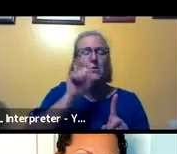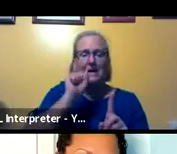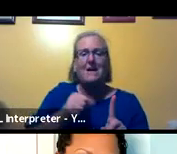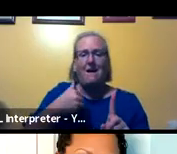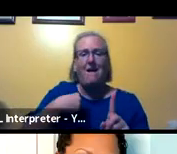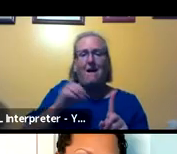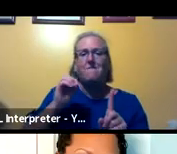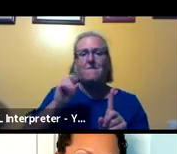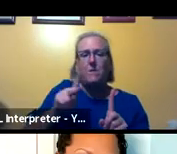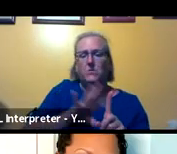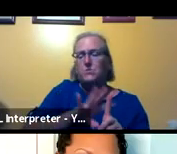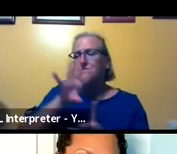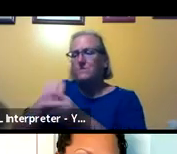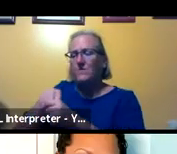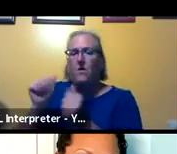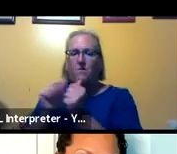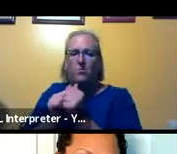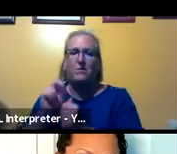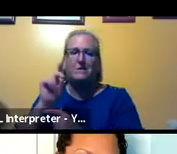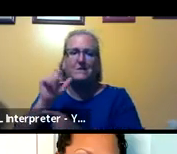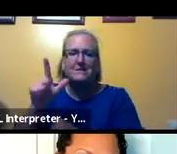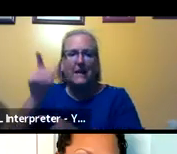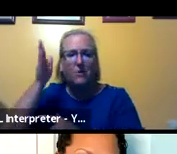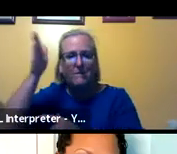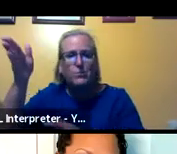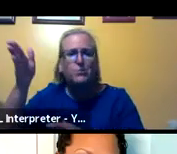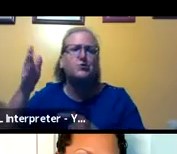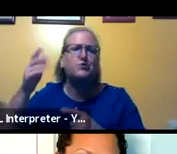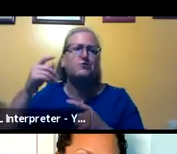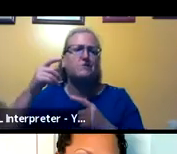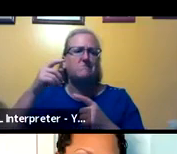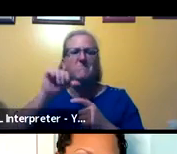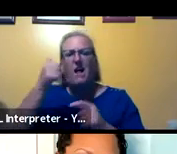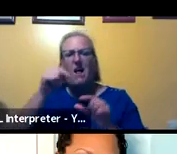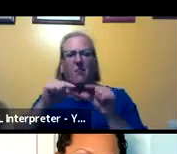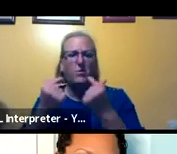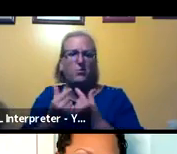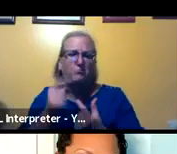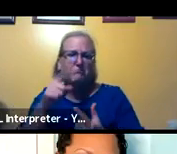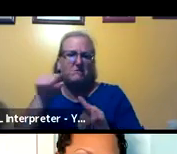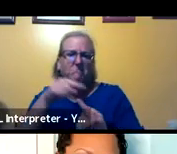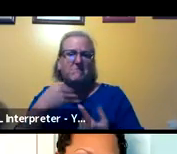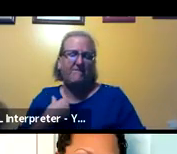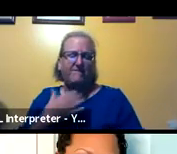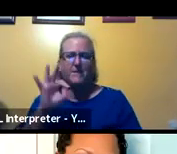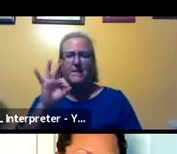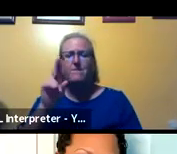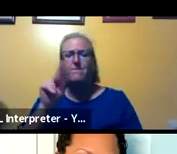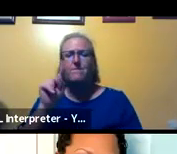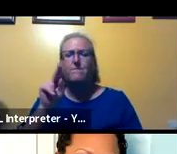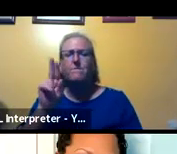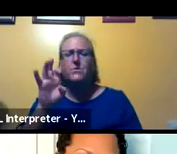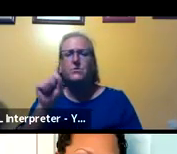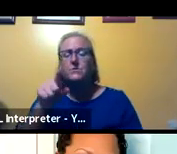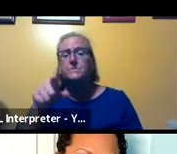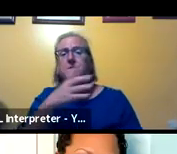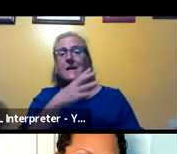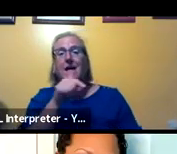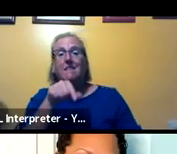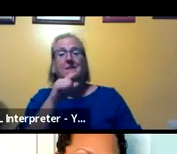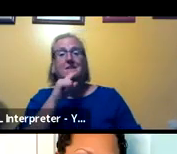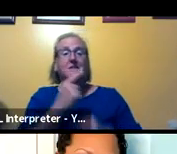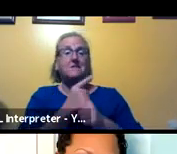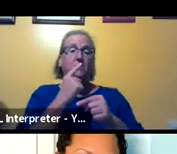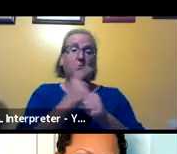opportunity to participate with Delaware Futures and some other groups that are coming in after school. It's probably an appropriate time